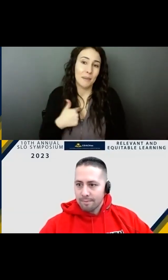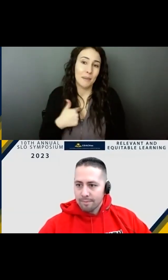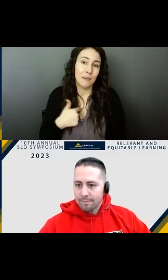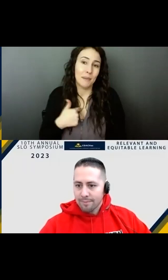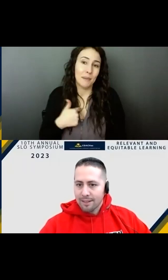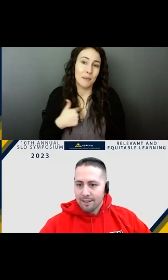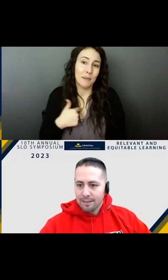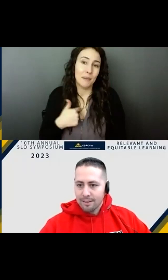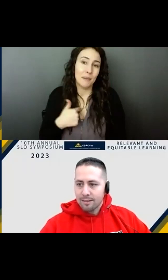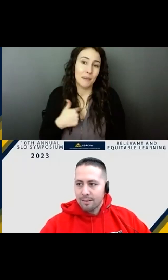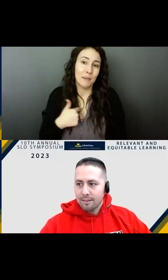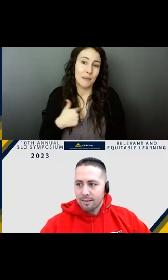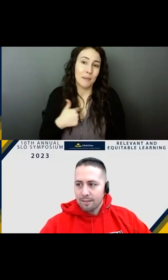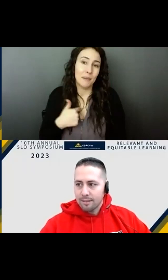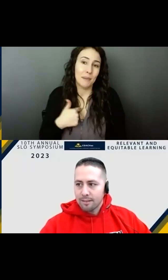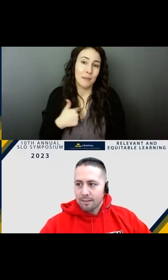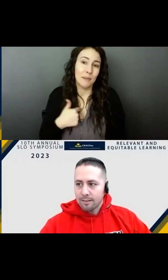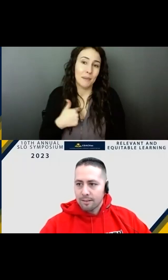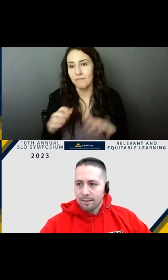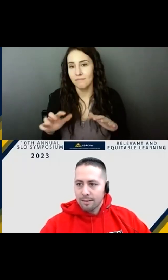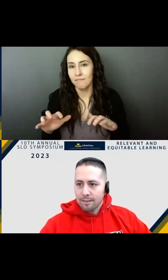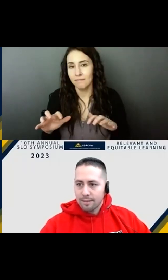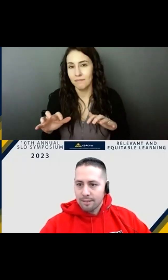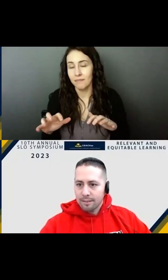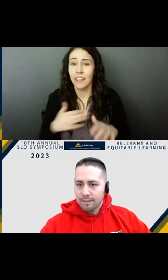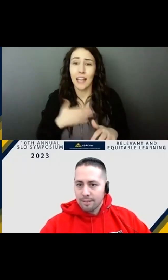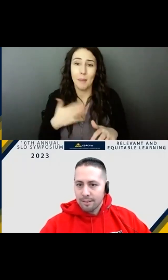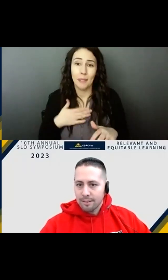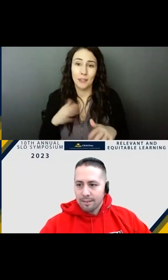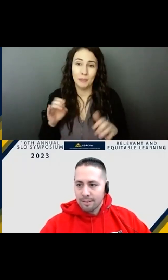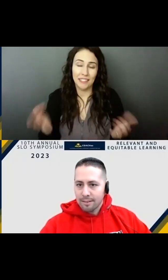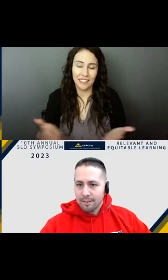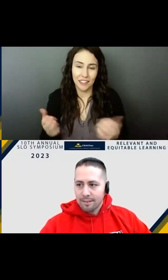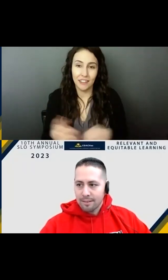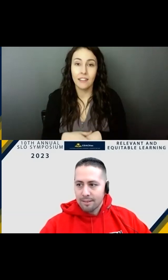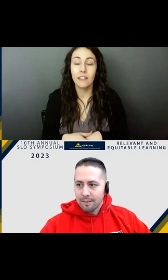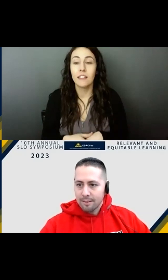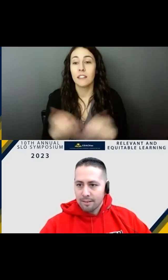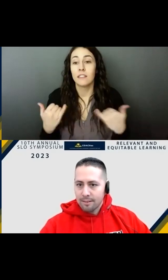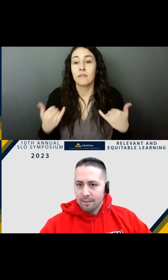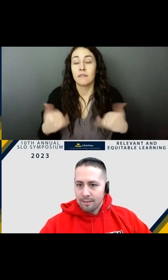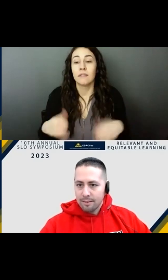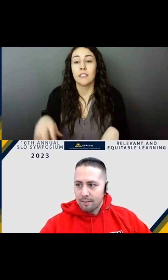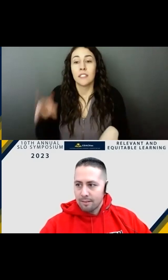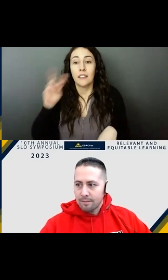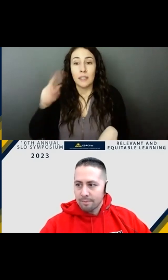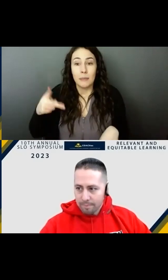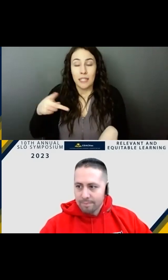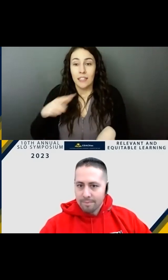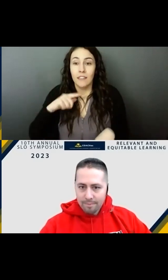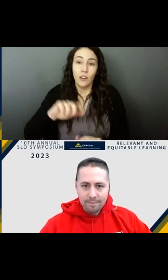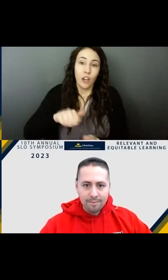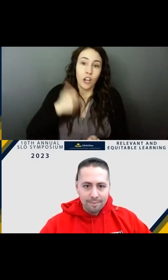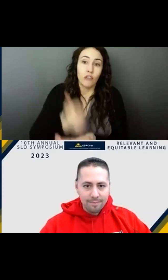just really excited to be here. So I'm currently a vice president at the Accrediting Commission